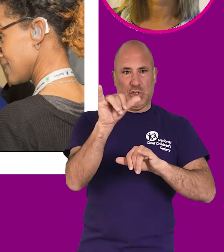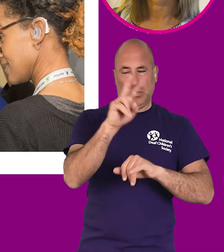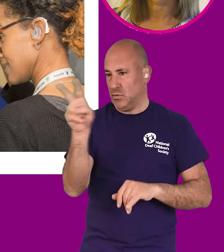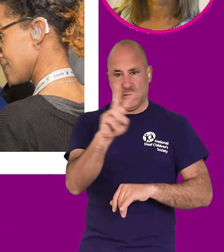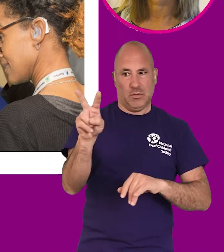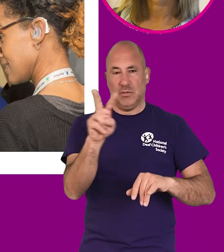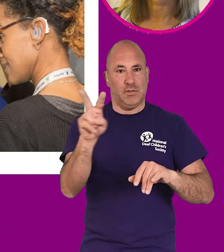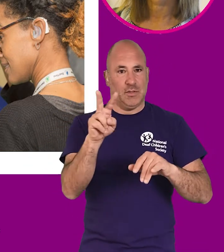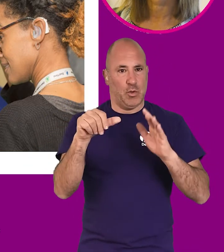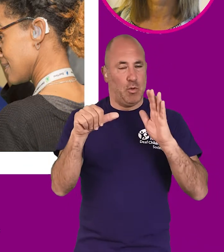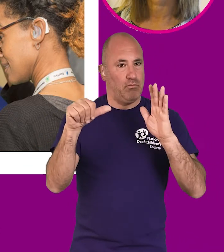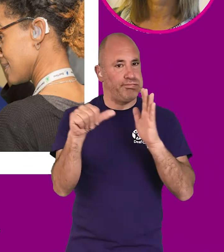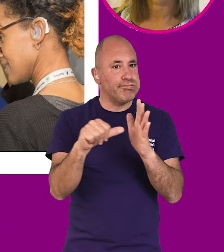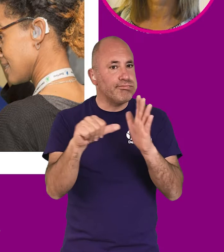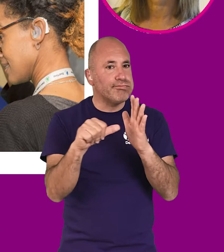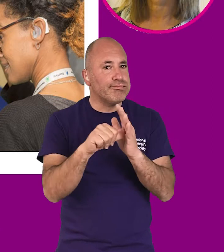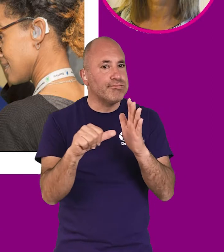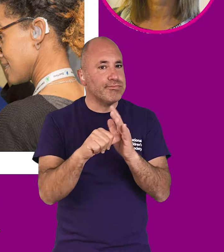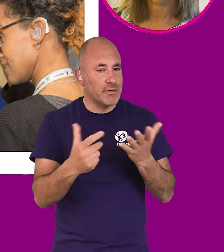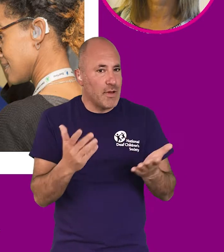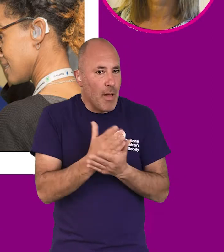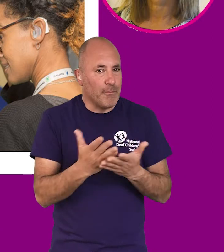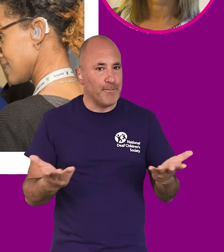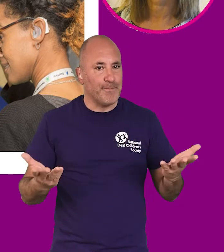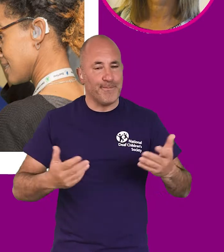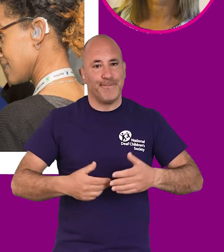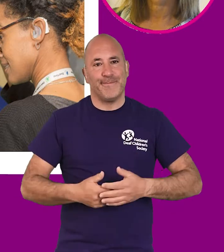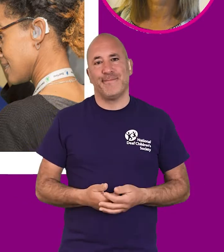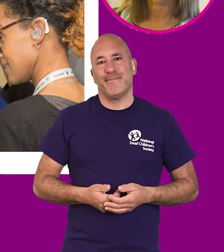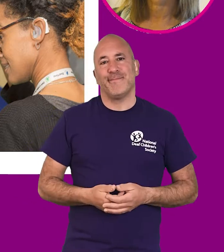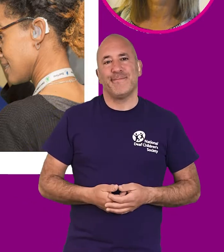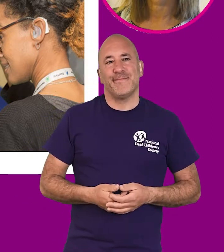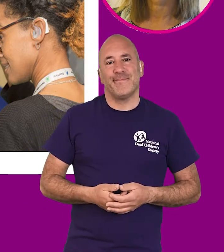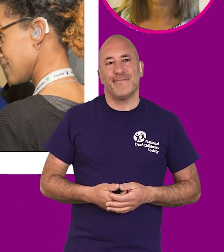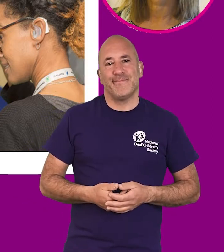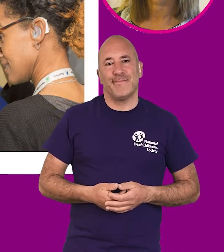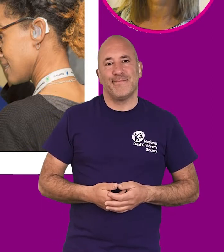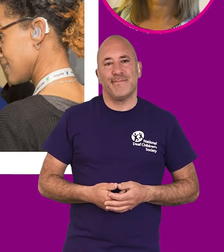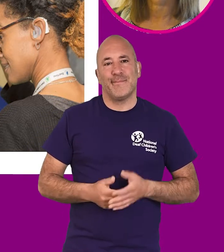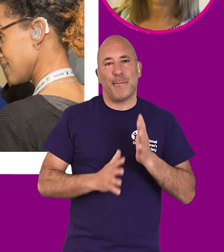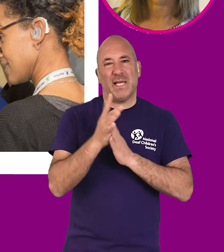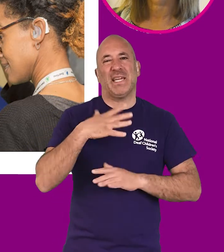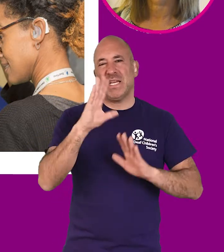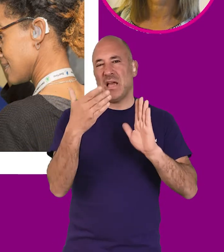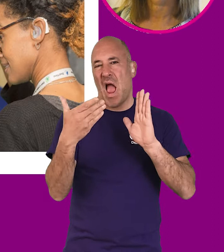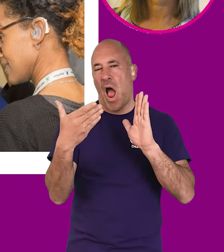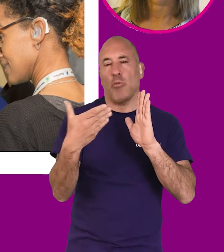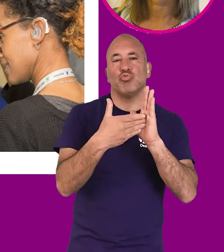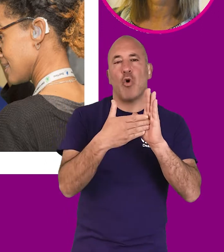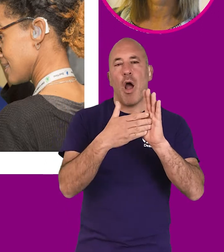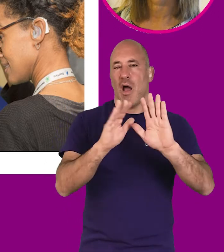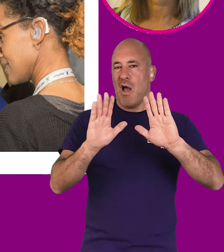time to read it when the interpreter is actually signing away. So that's really difficult. You need to always give